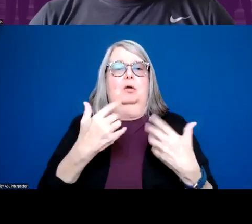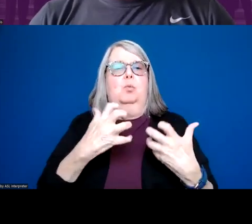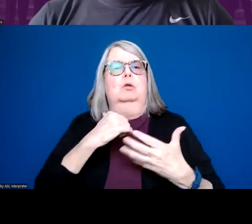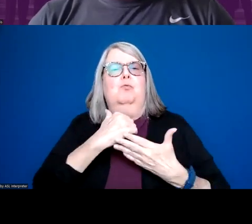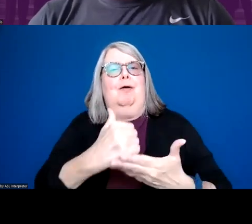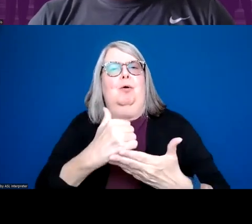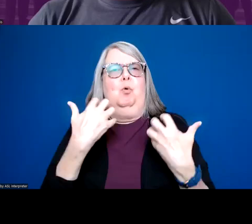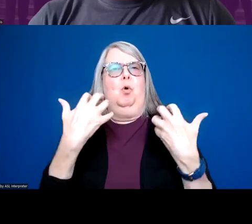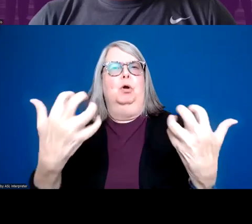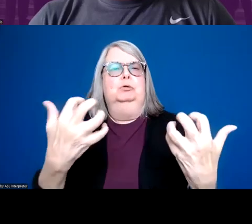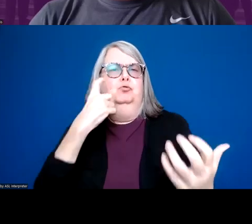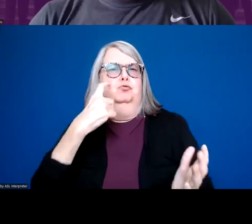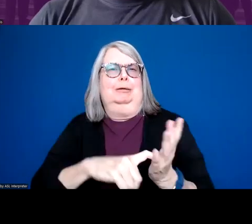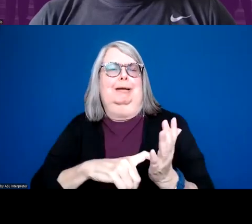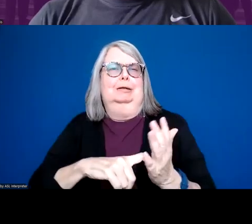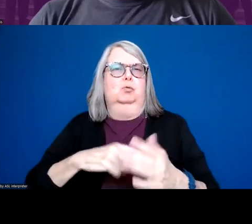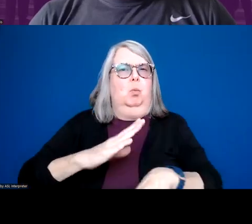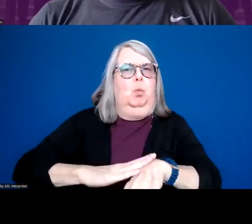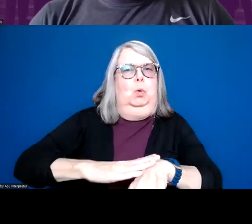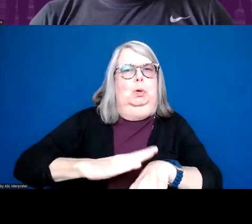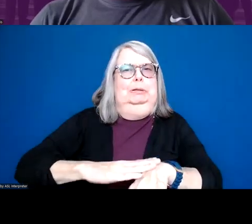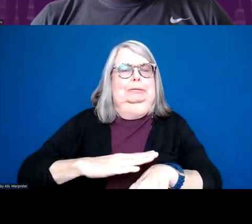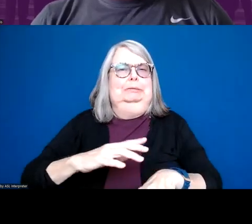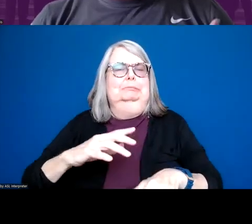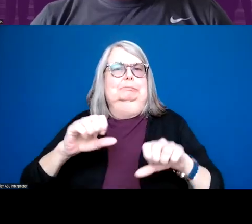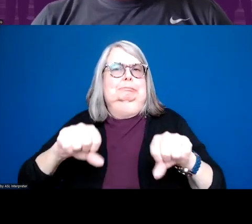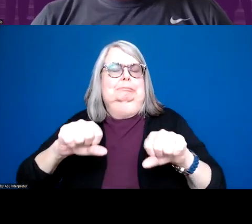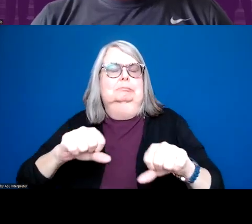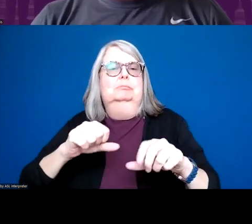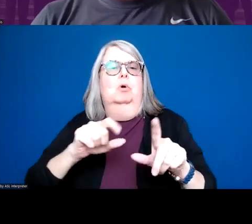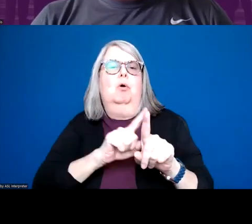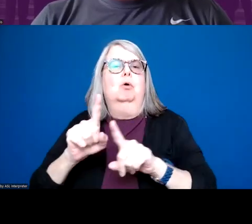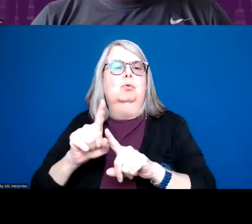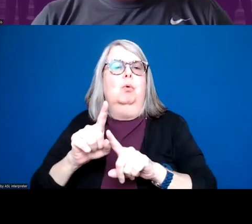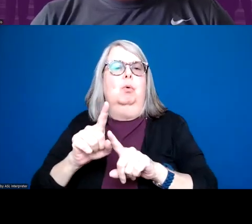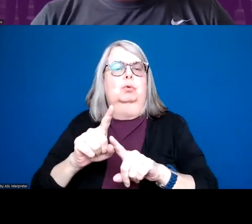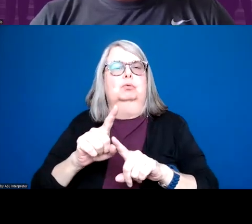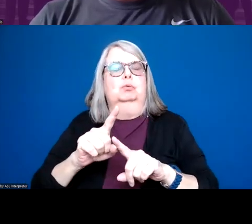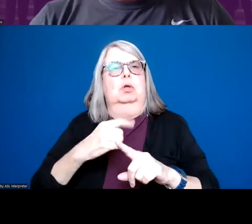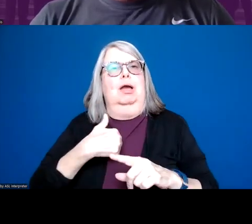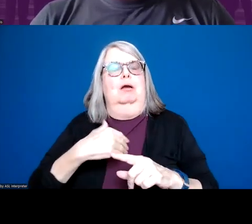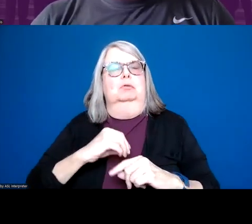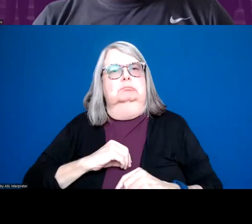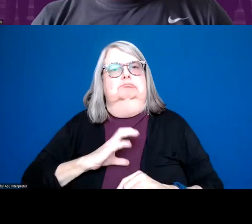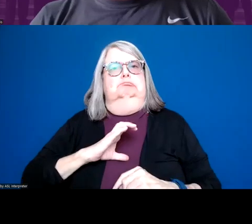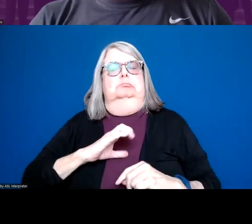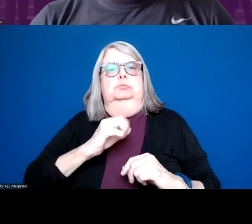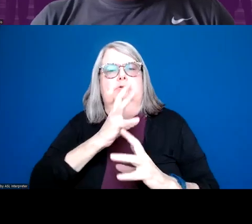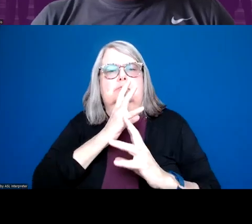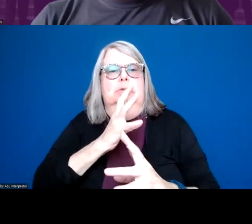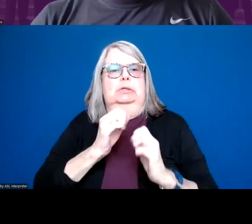audience recognize those warning signs, but most importantly, to gain the confidence in being able to speak someone, whether they're